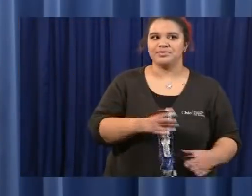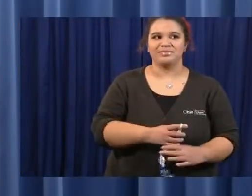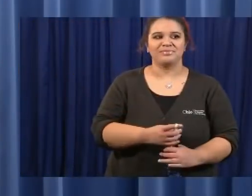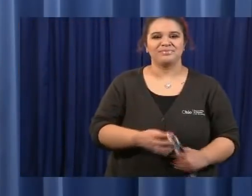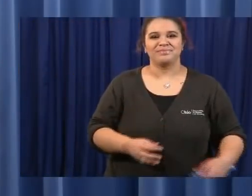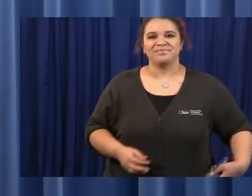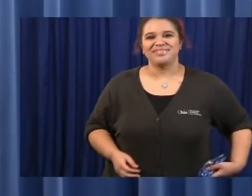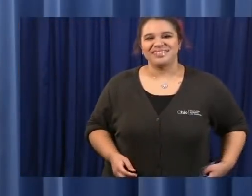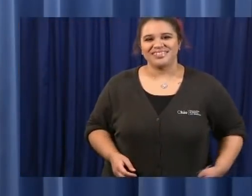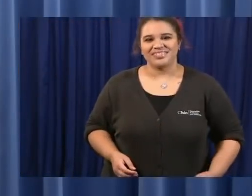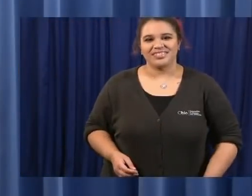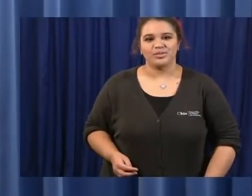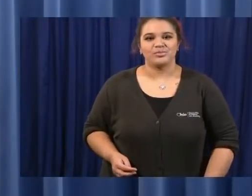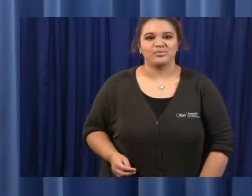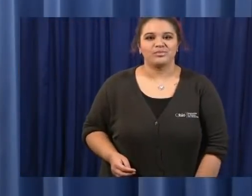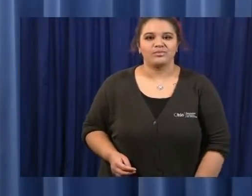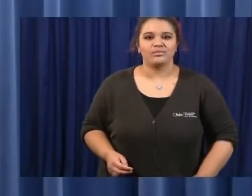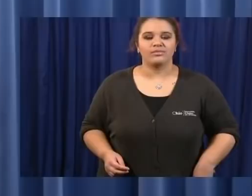Ben.